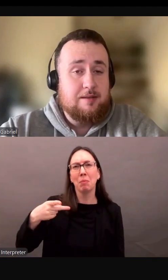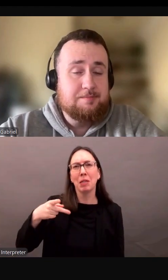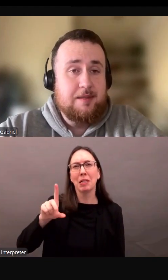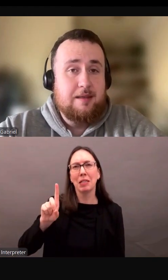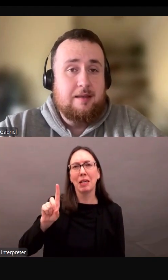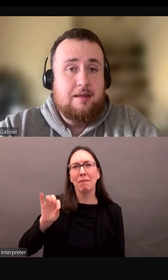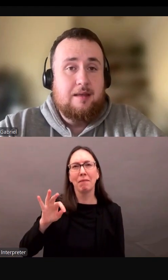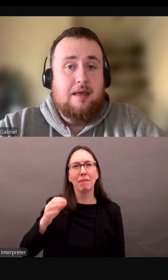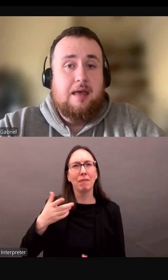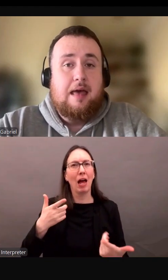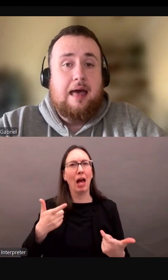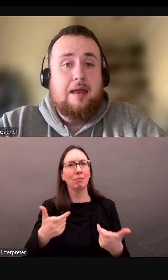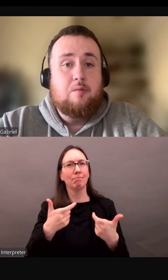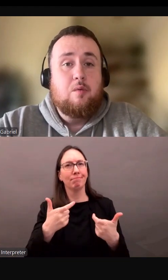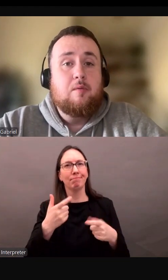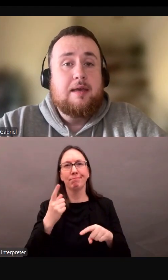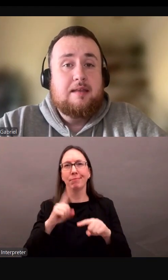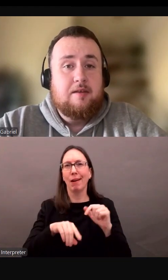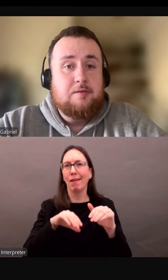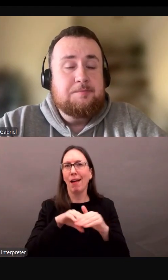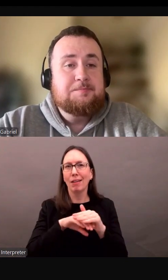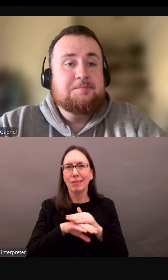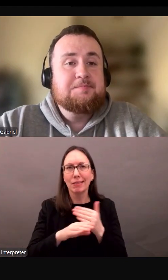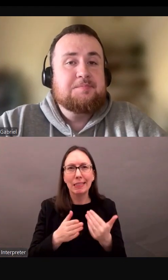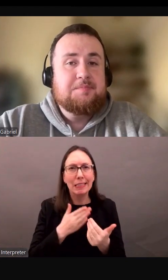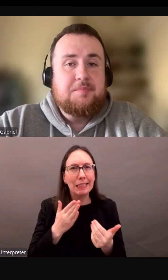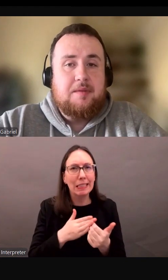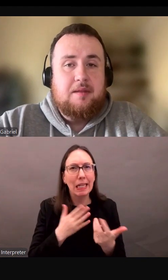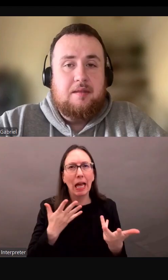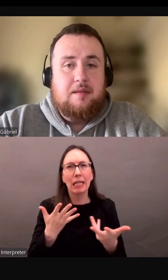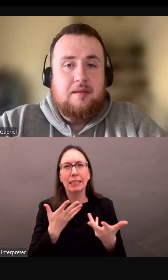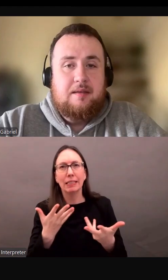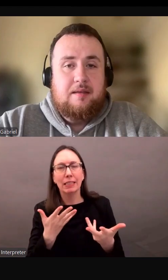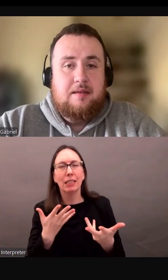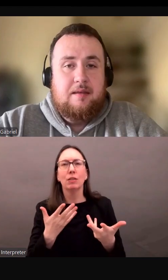accessible. And what we can do